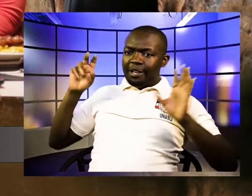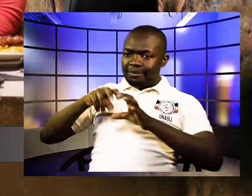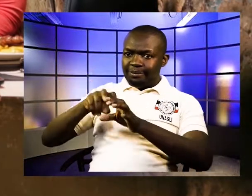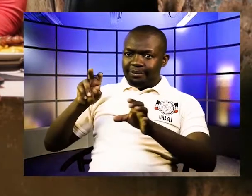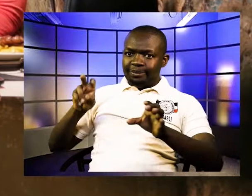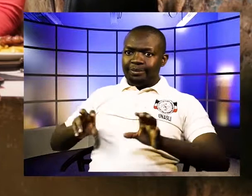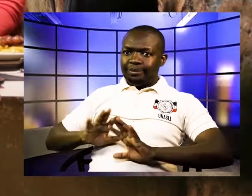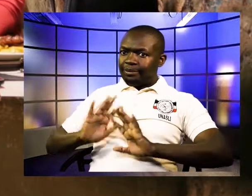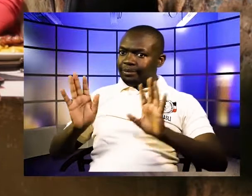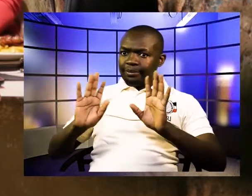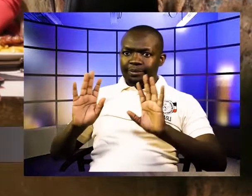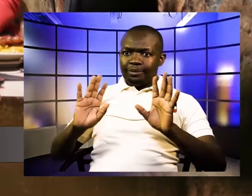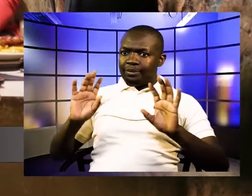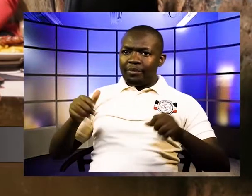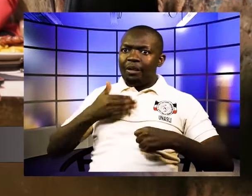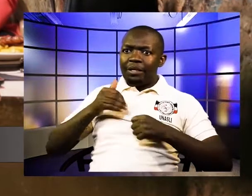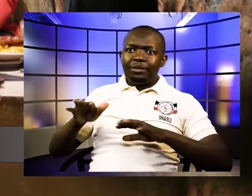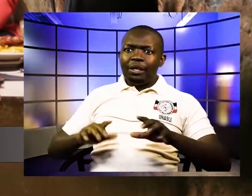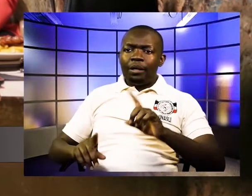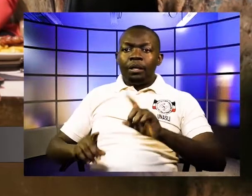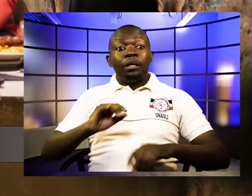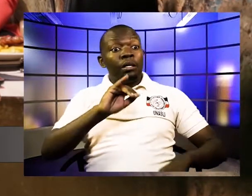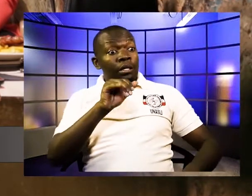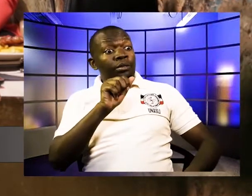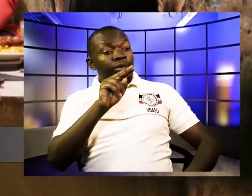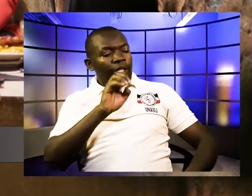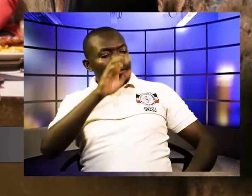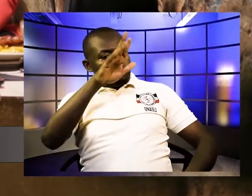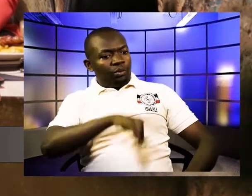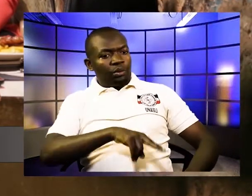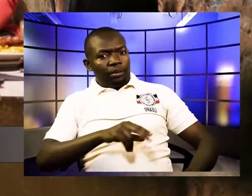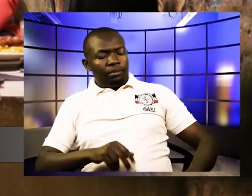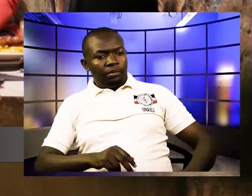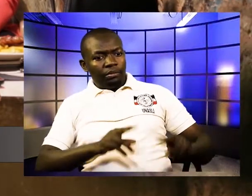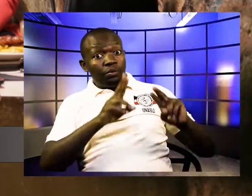mukomera. Je, tula kwasi.